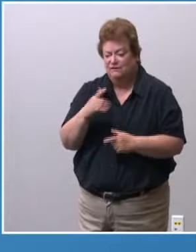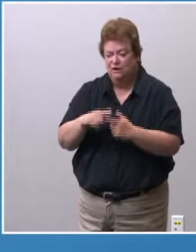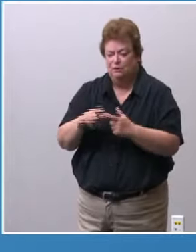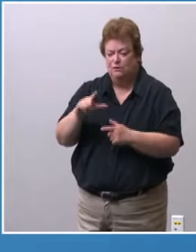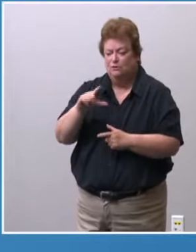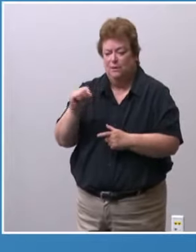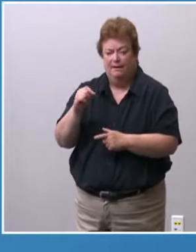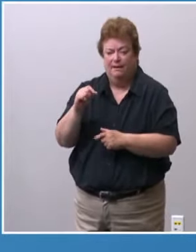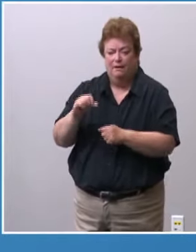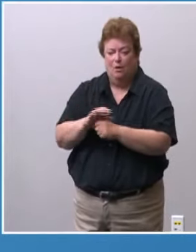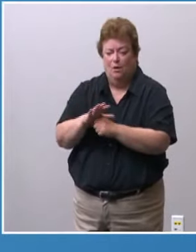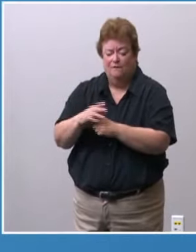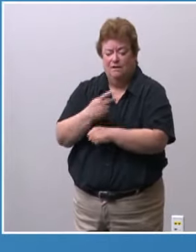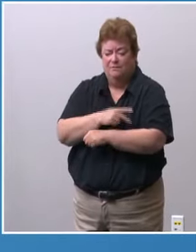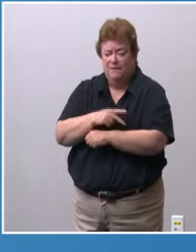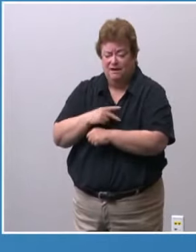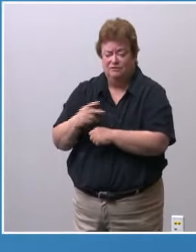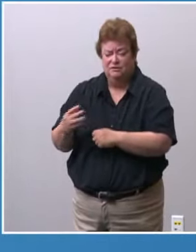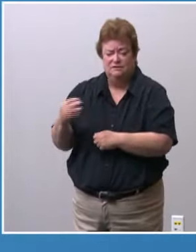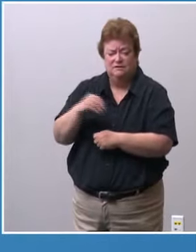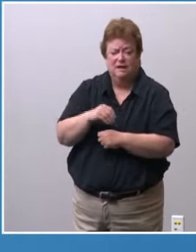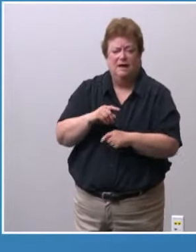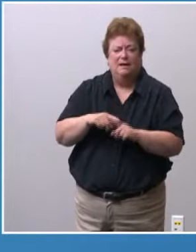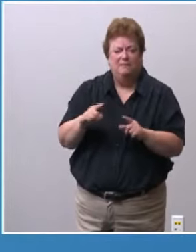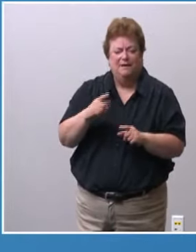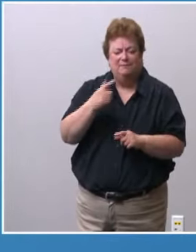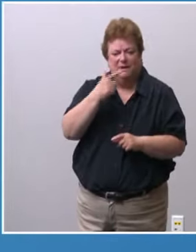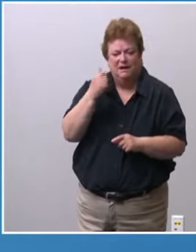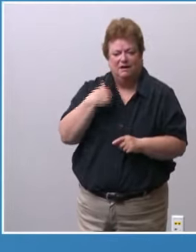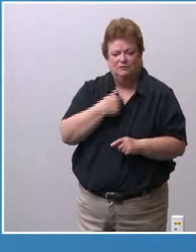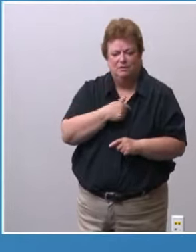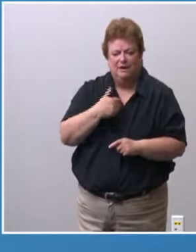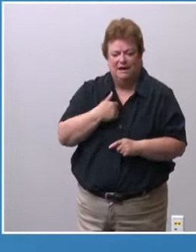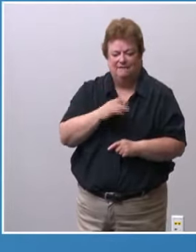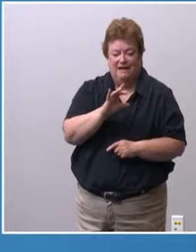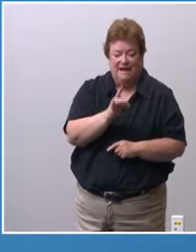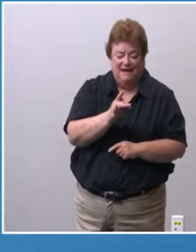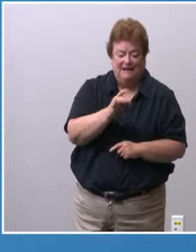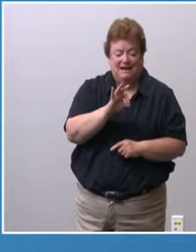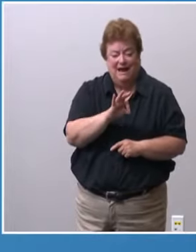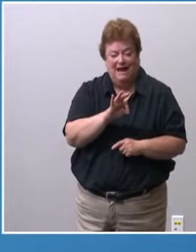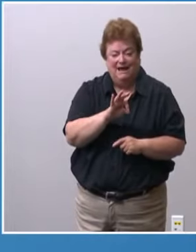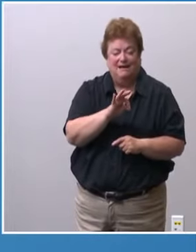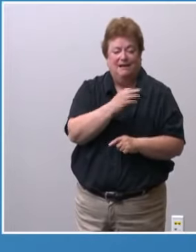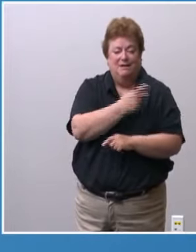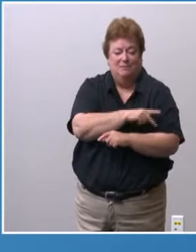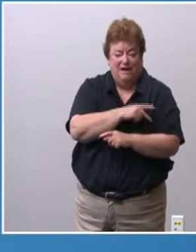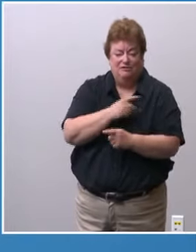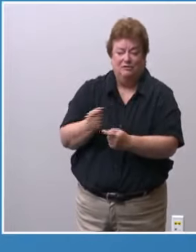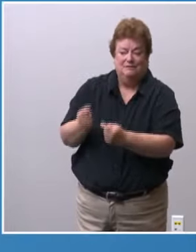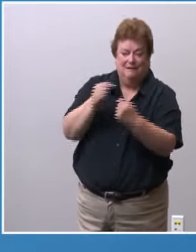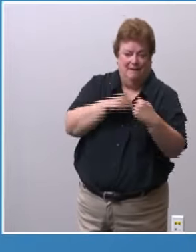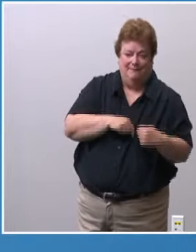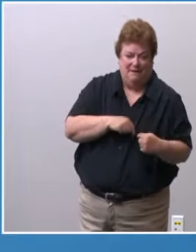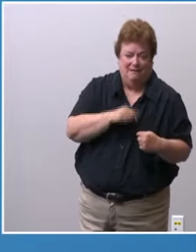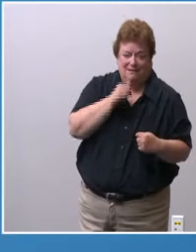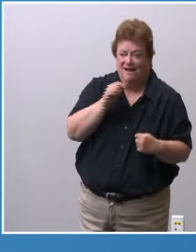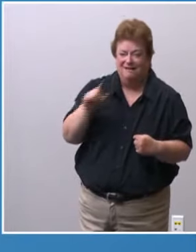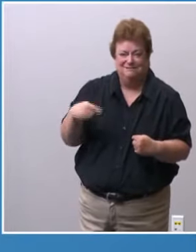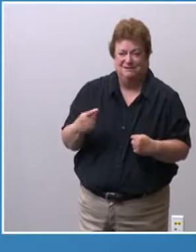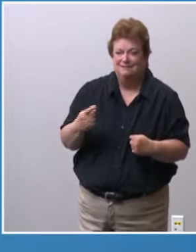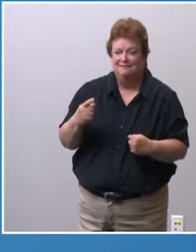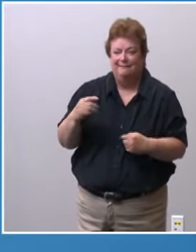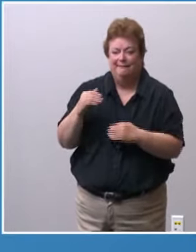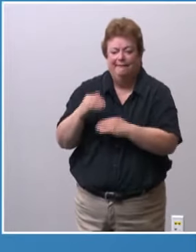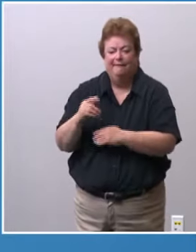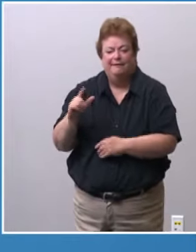coming our way than does Lancaster County right now. It's that we have 89 COVID patients in total coming our way. That's what's continuing